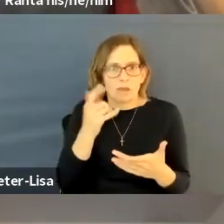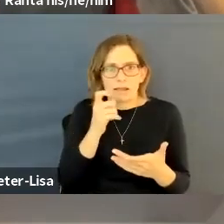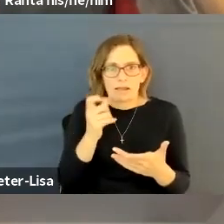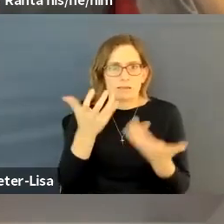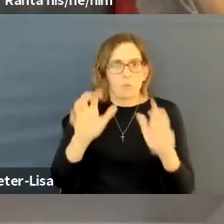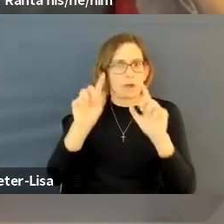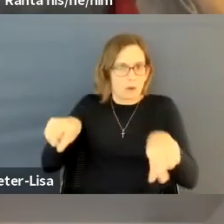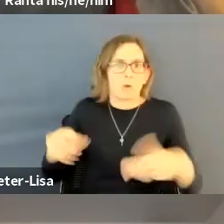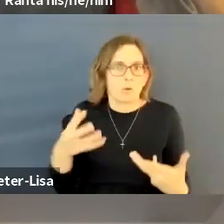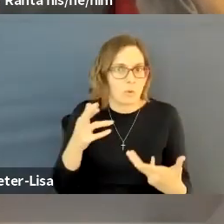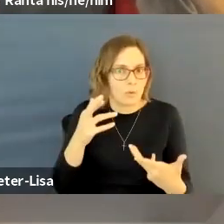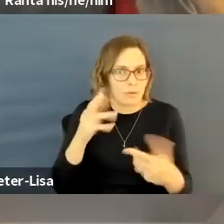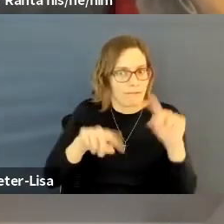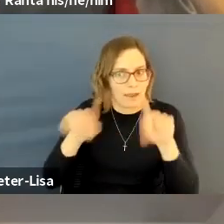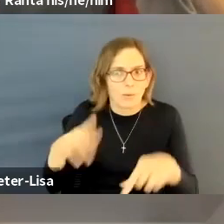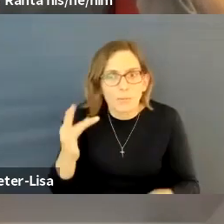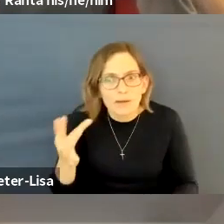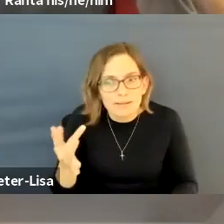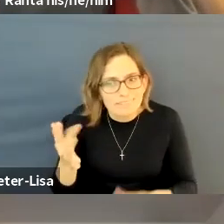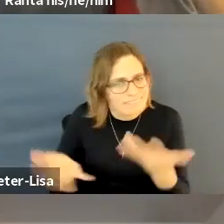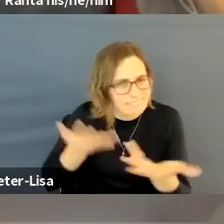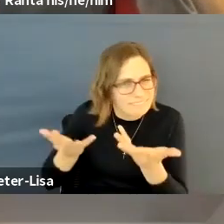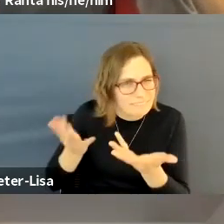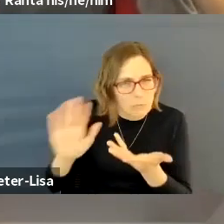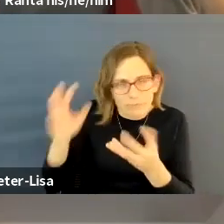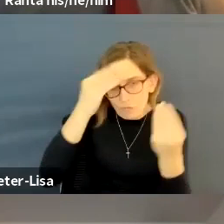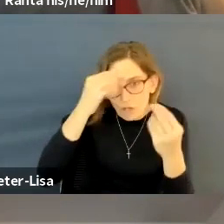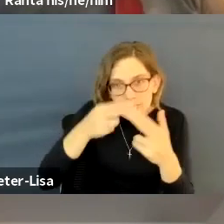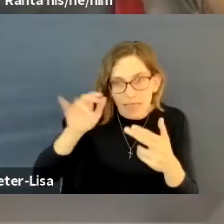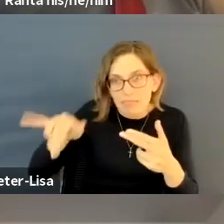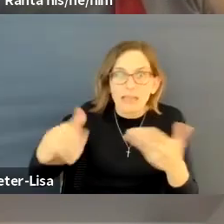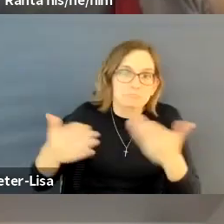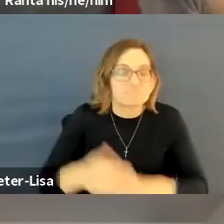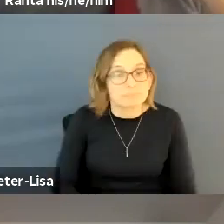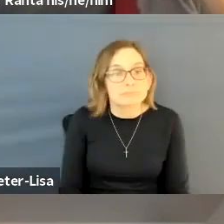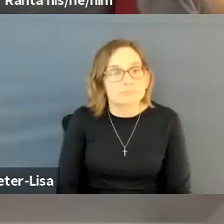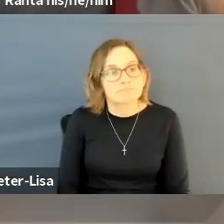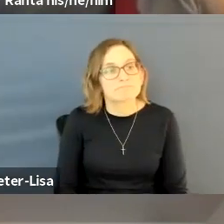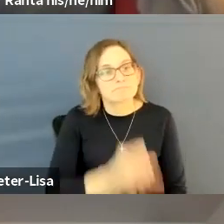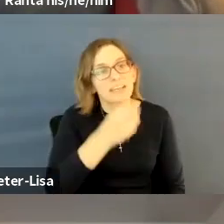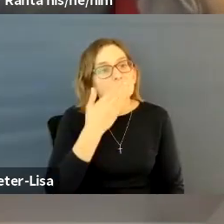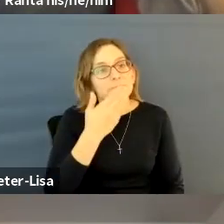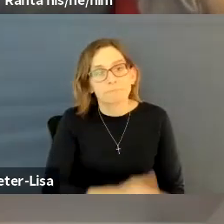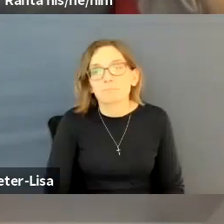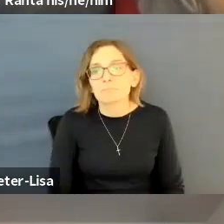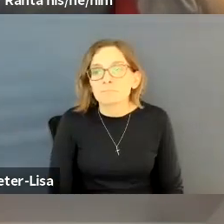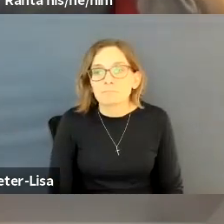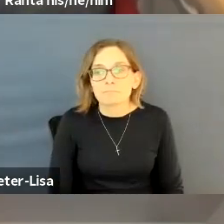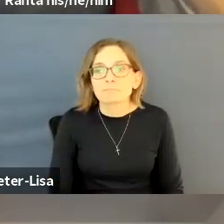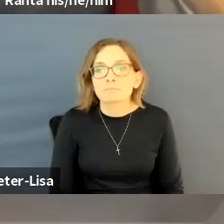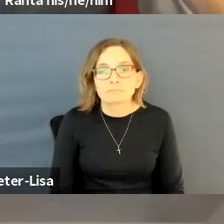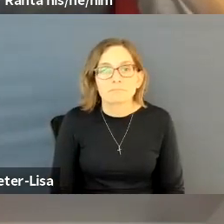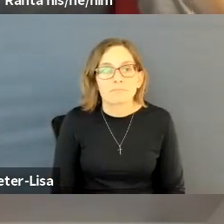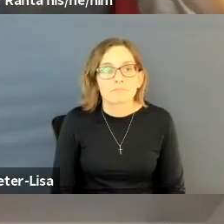to go? Like, you know, just start to feel out what their thoughts are on that. Yeah, thank you. Great. Okay, so